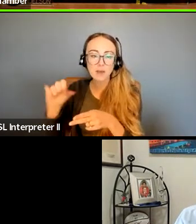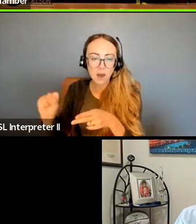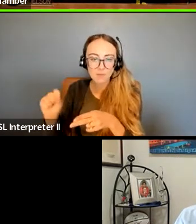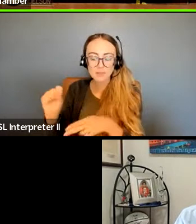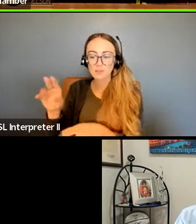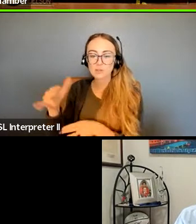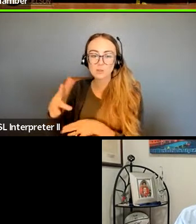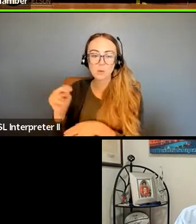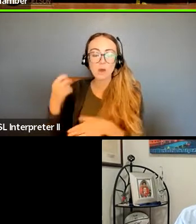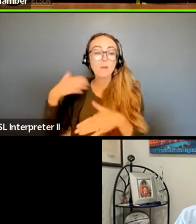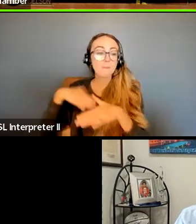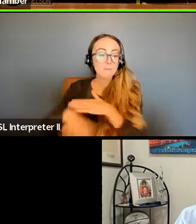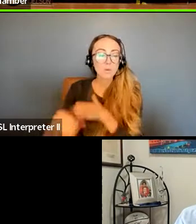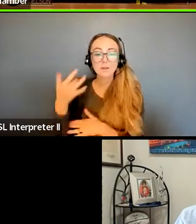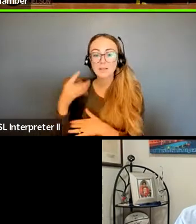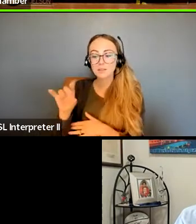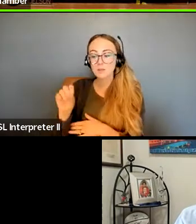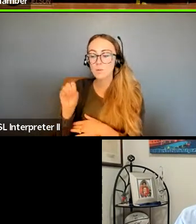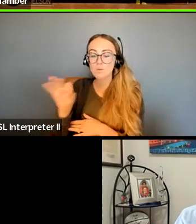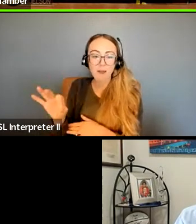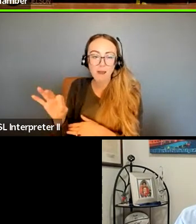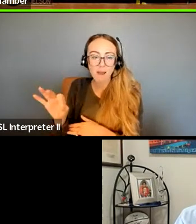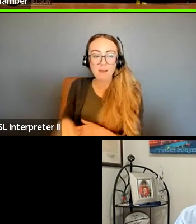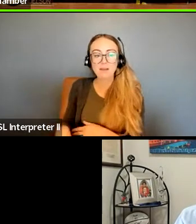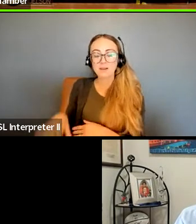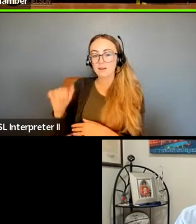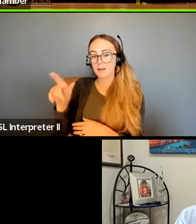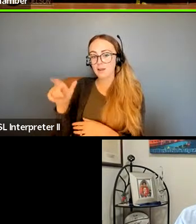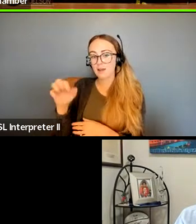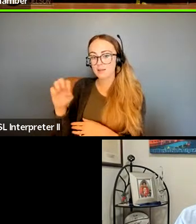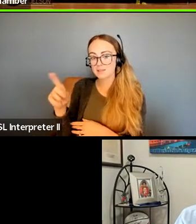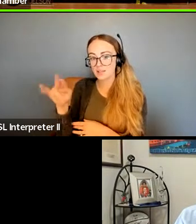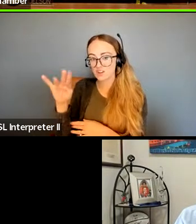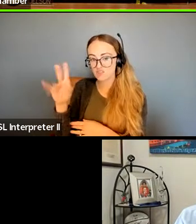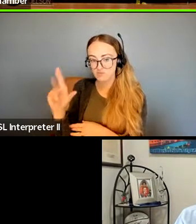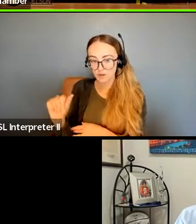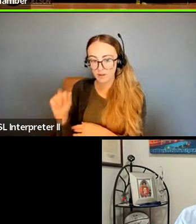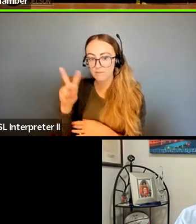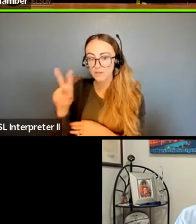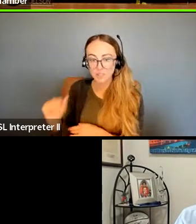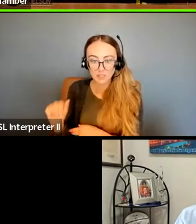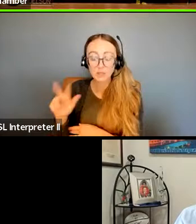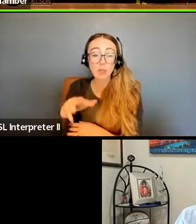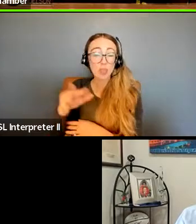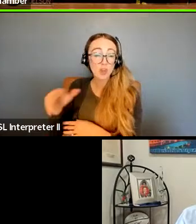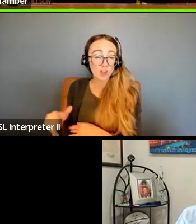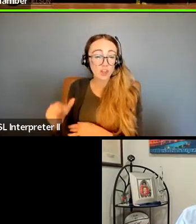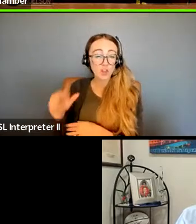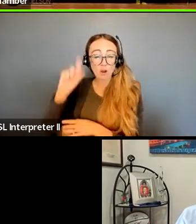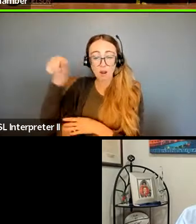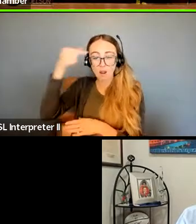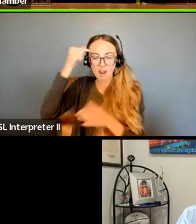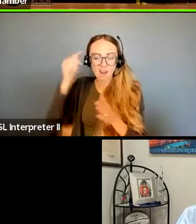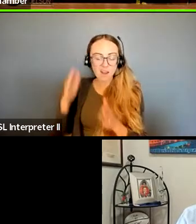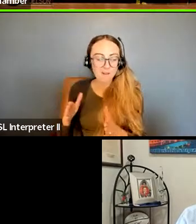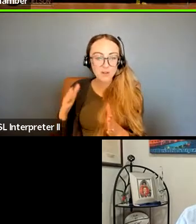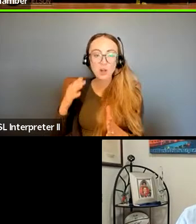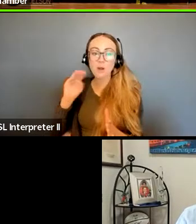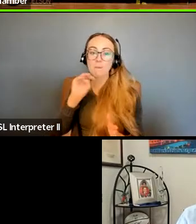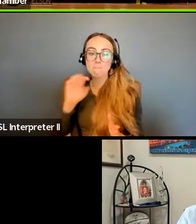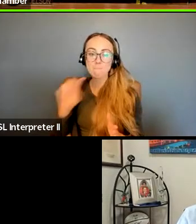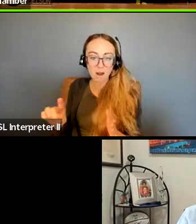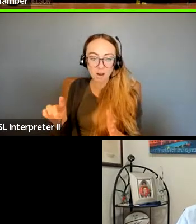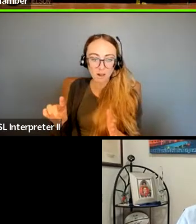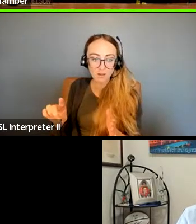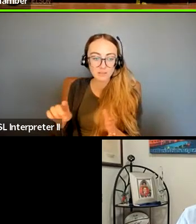in 1809 in Alexandria, Virginia, and served as the 33rd governor of Maryland from 1866 to 1869.